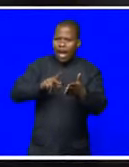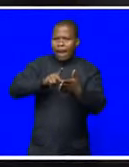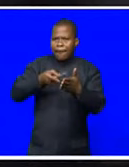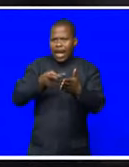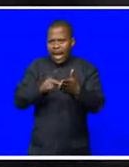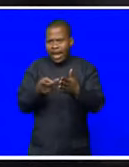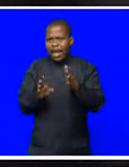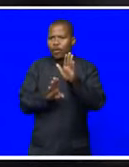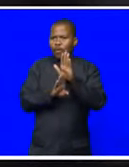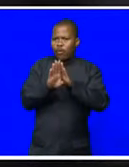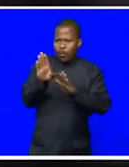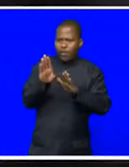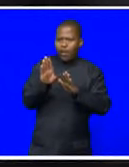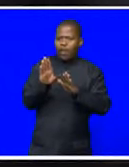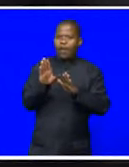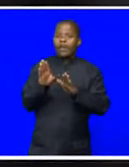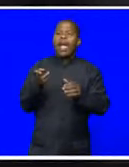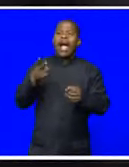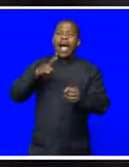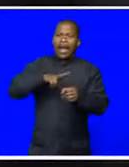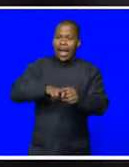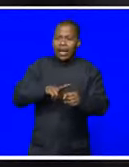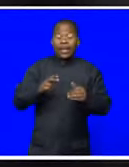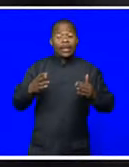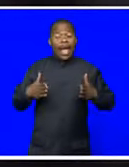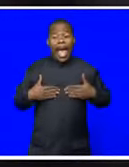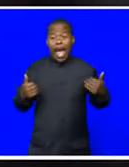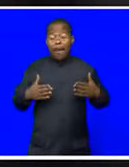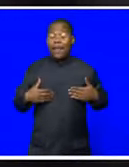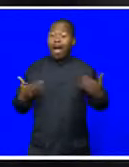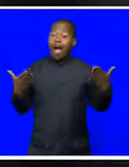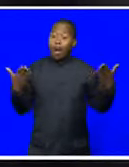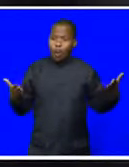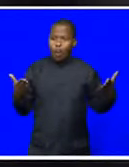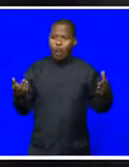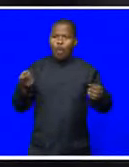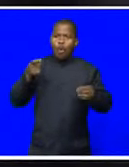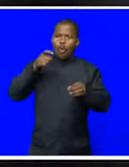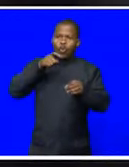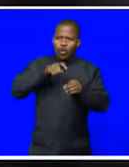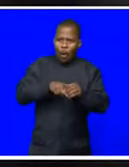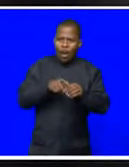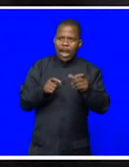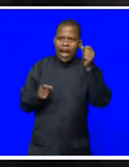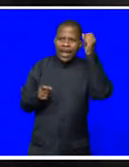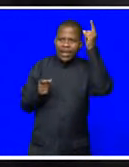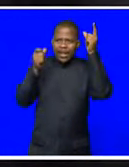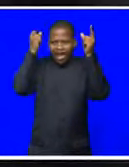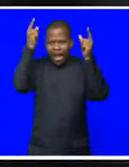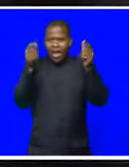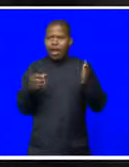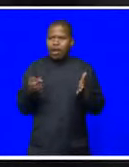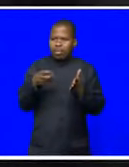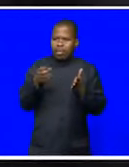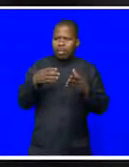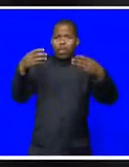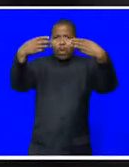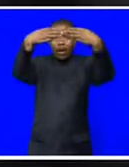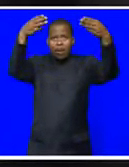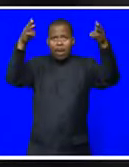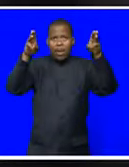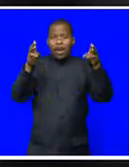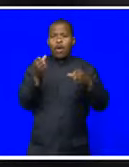today. We are very delighted to have made a contribution to Parliament, which is